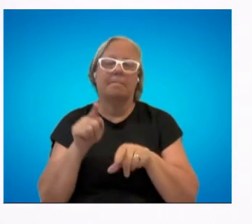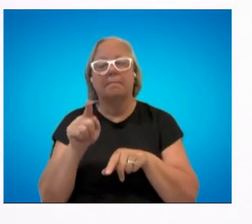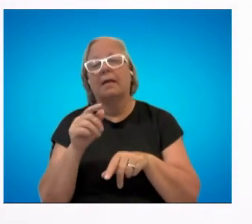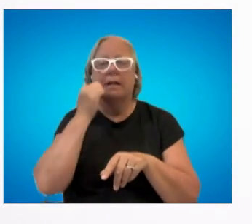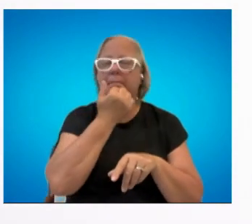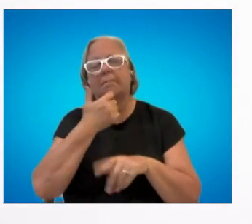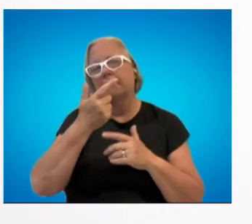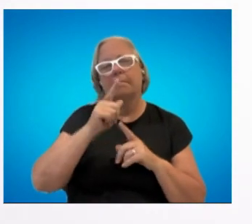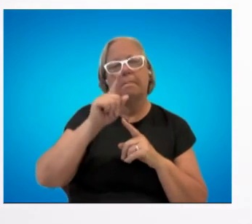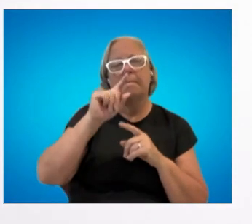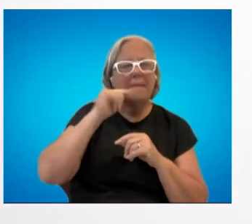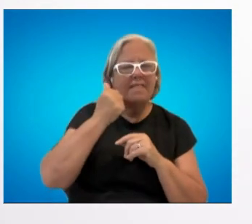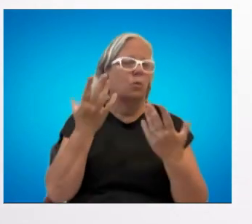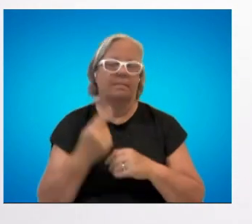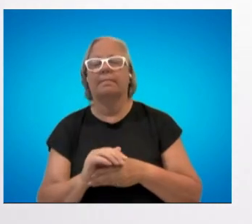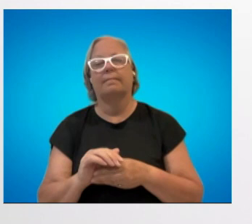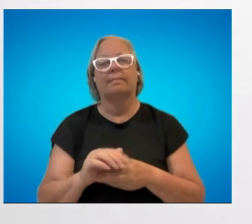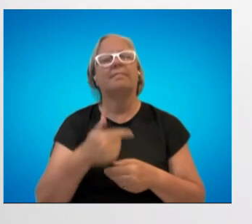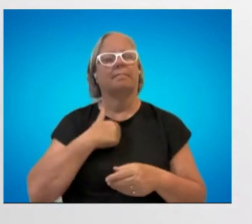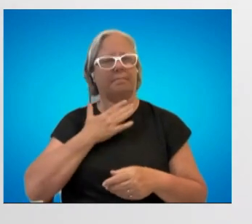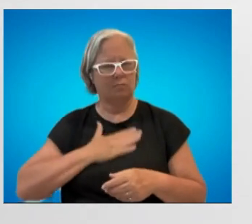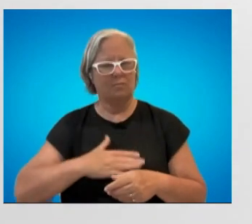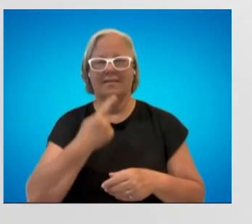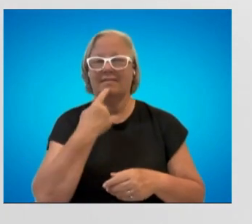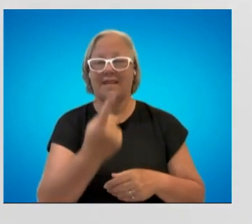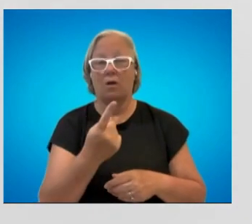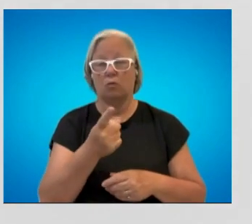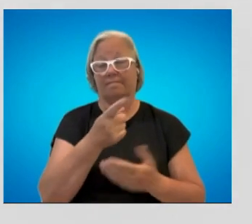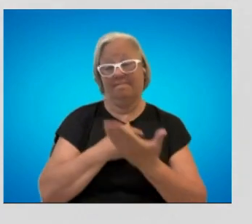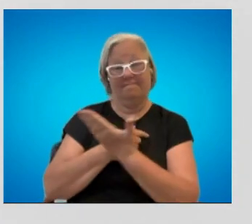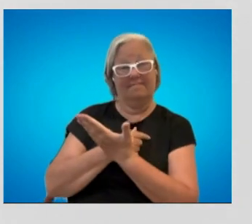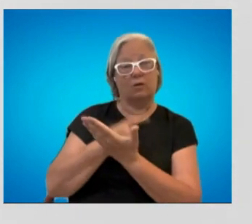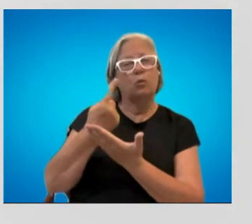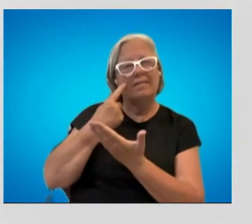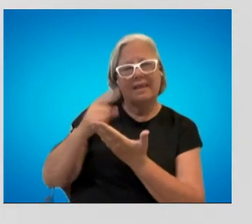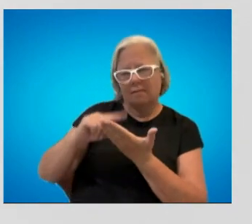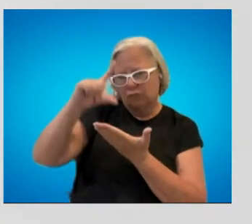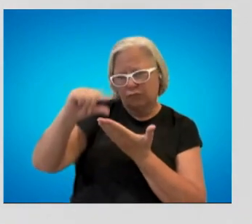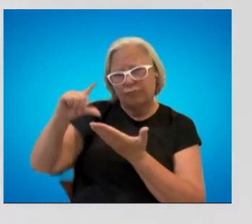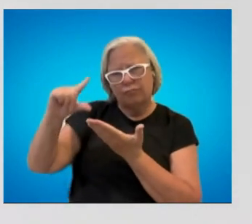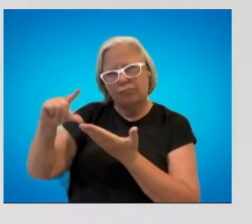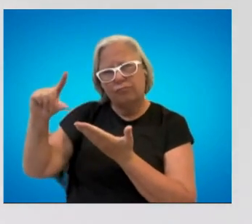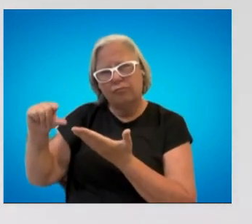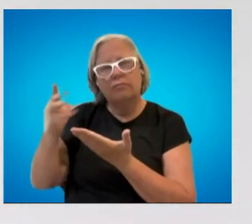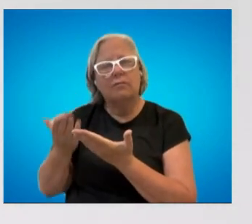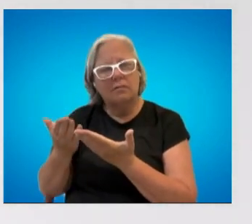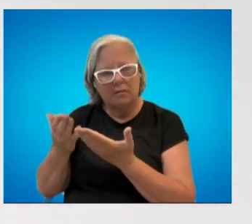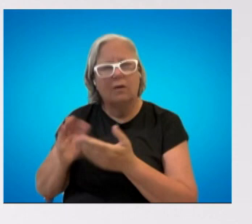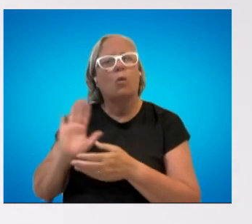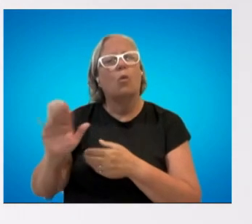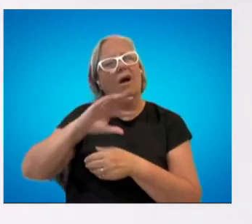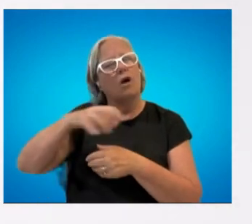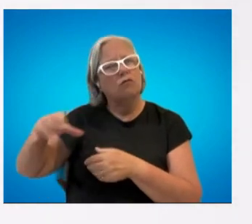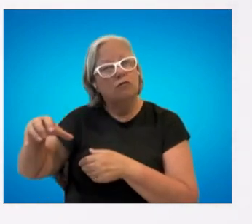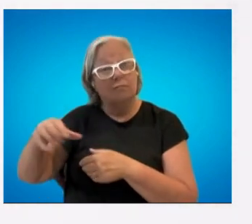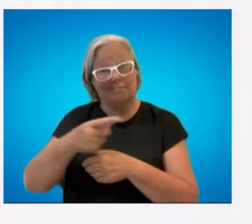Just very quickly to confirm this data, let's look at the country level. We see very clear picture that